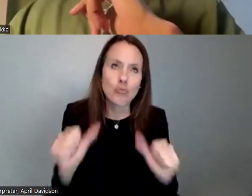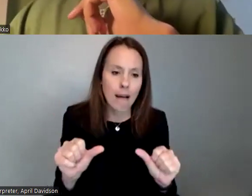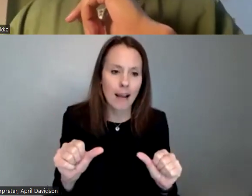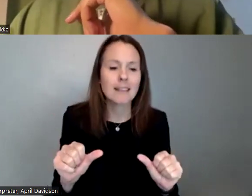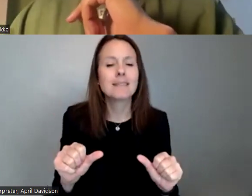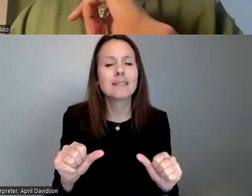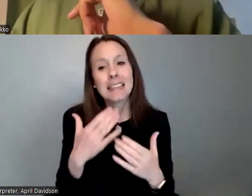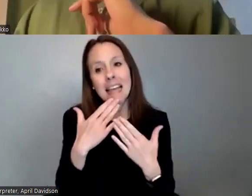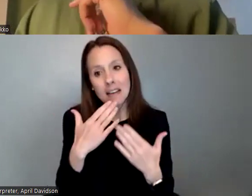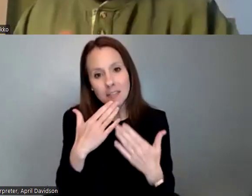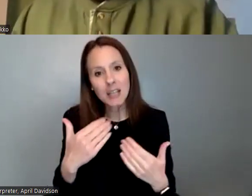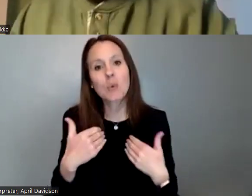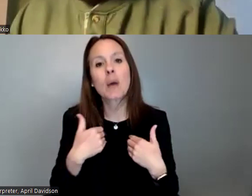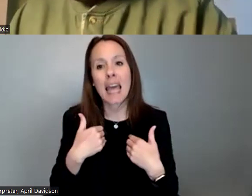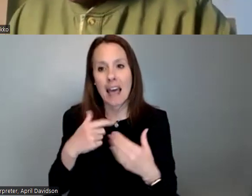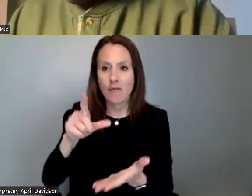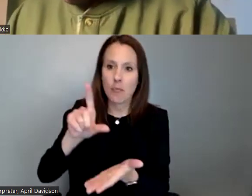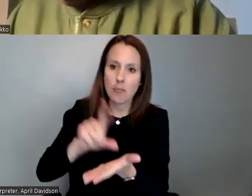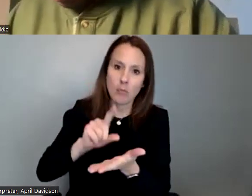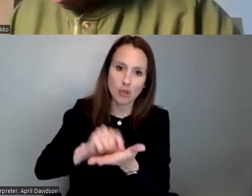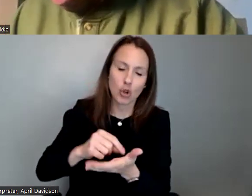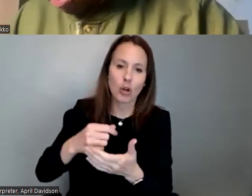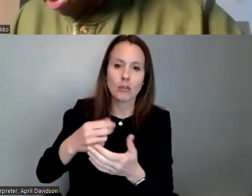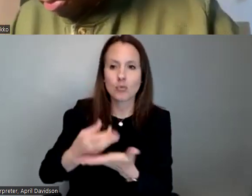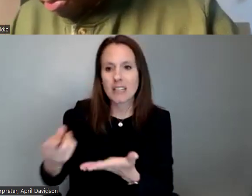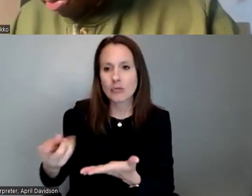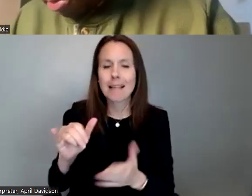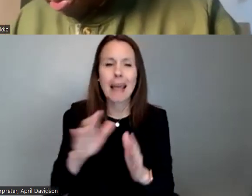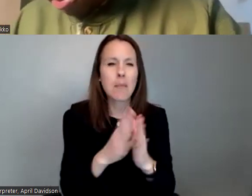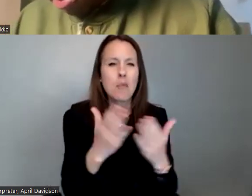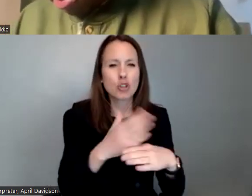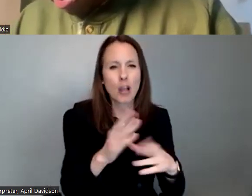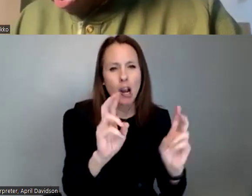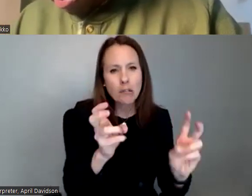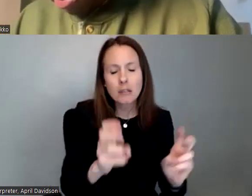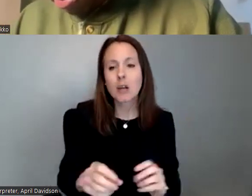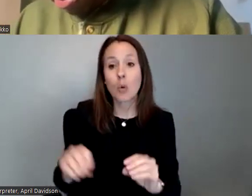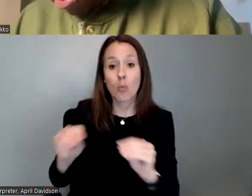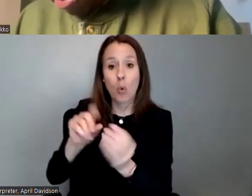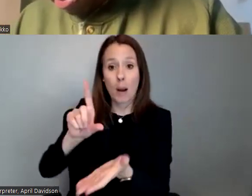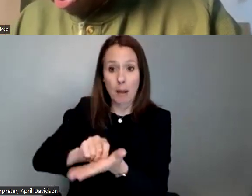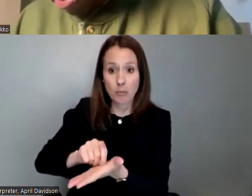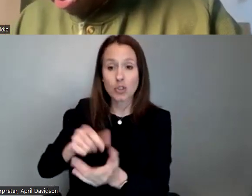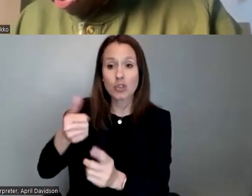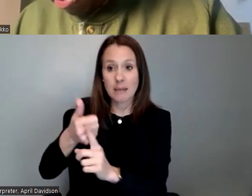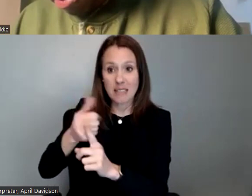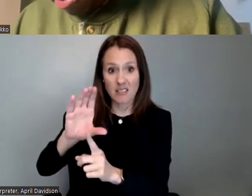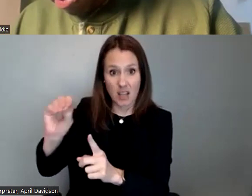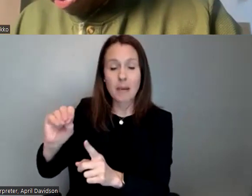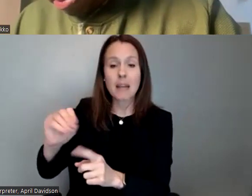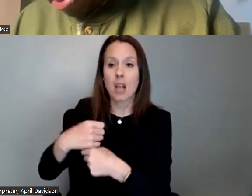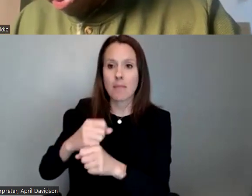do have publisher resources like Bookshare. More publishers are coming out with their own